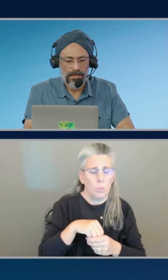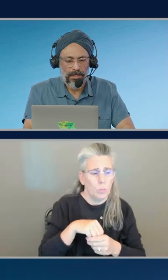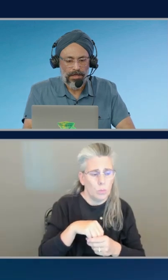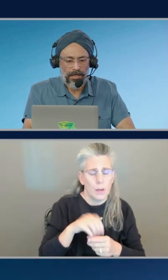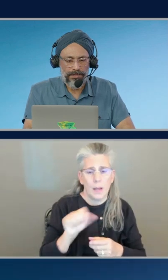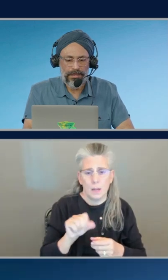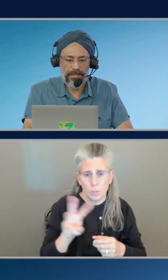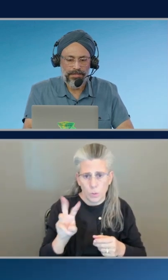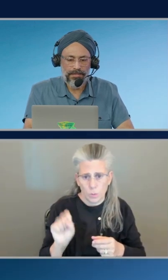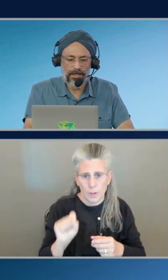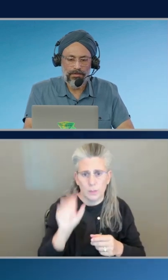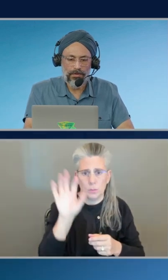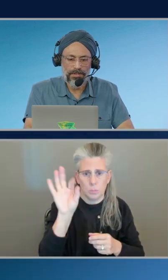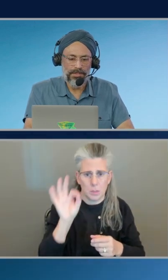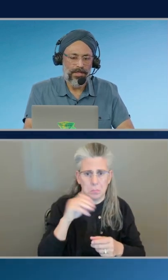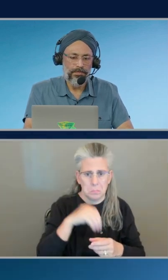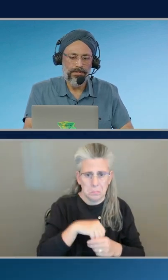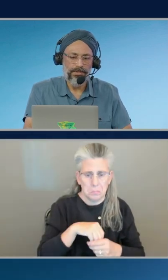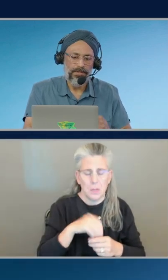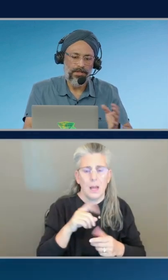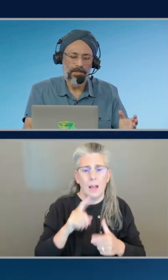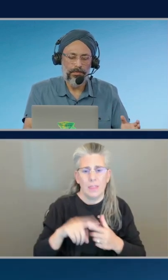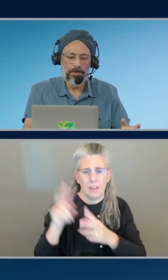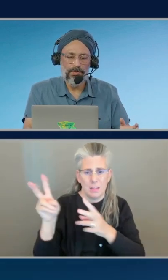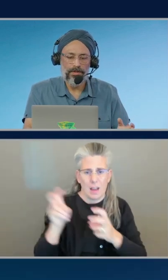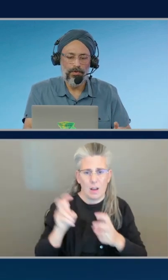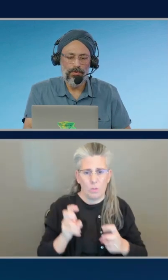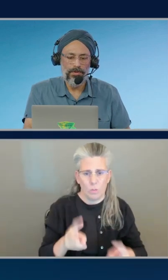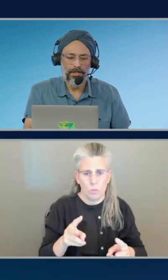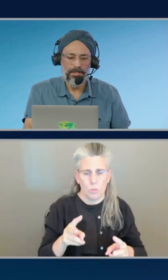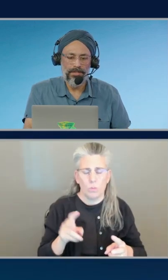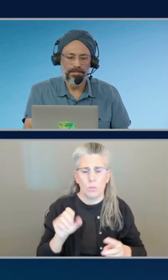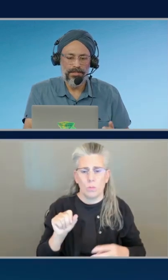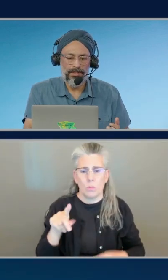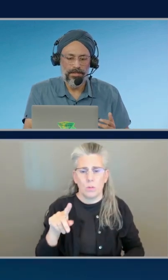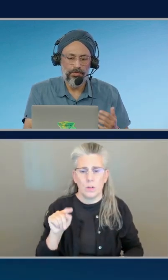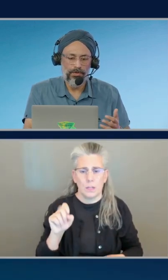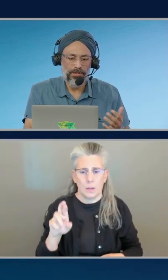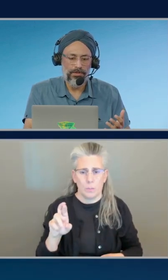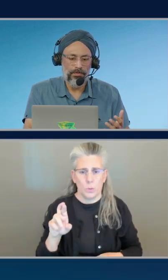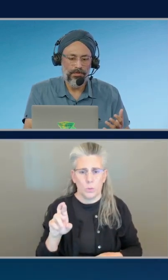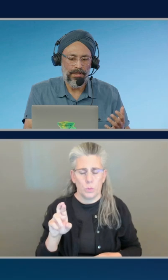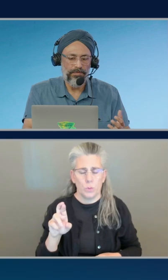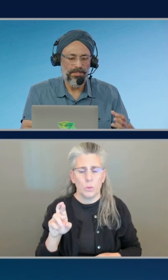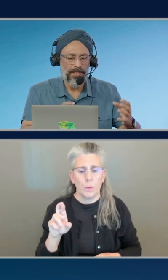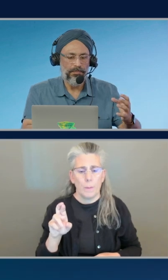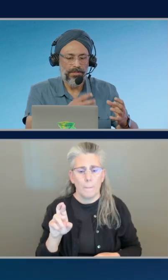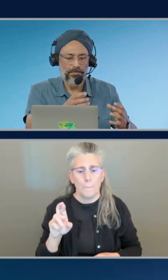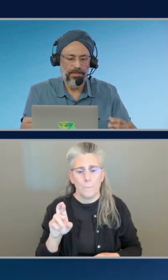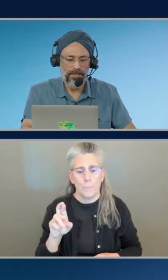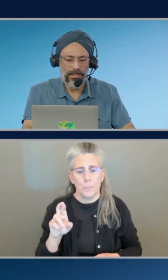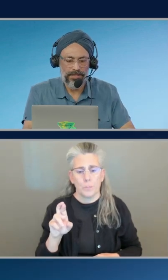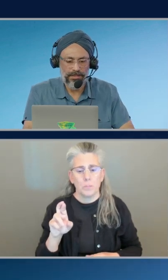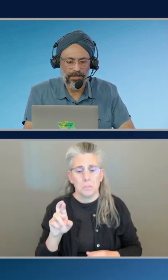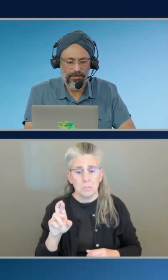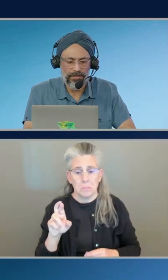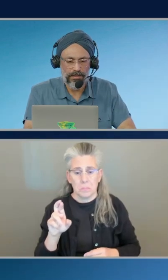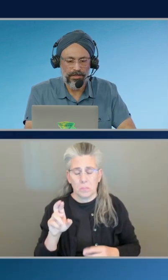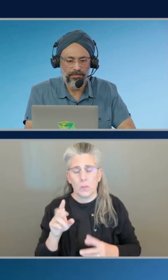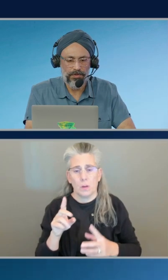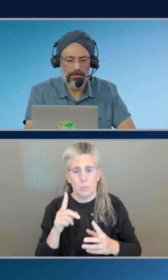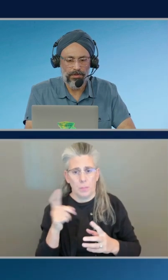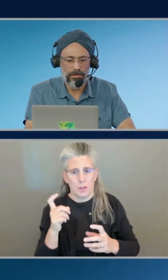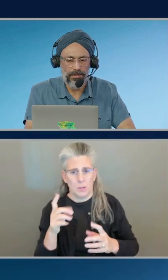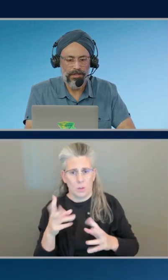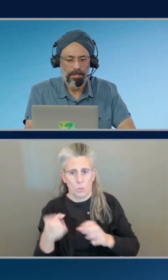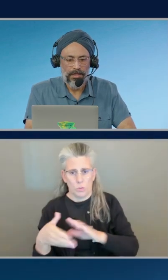AWS. And then I just download these adapters because I want to create these. I want to just have these adapters be attached at runtime,